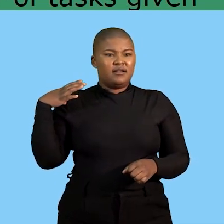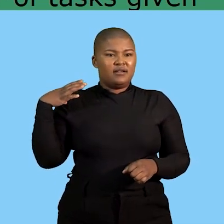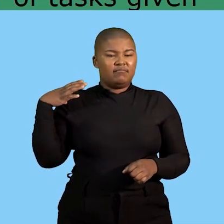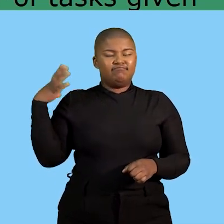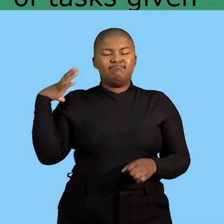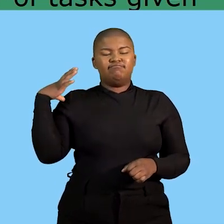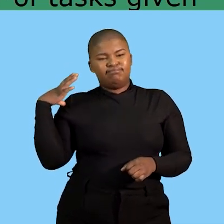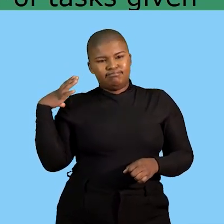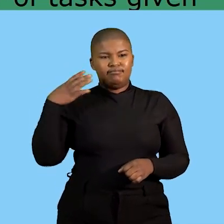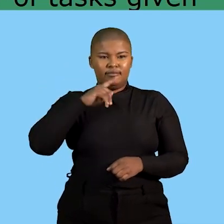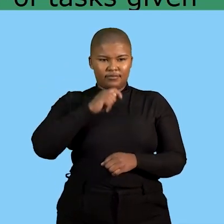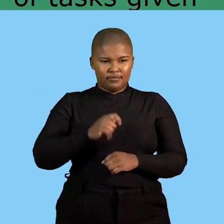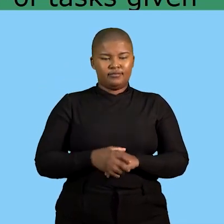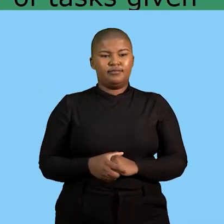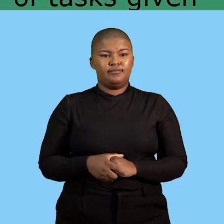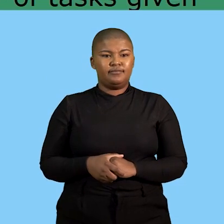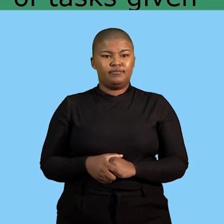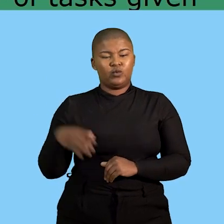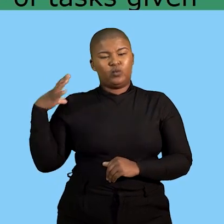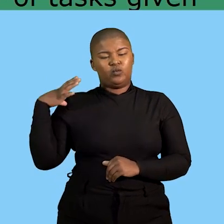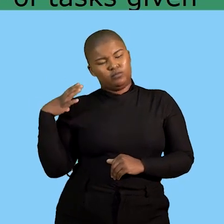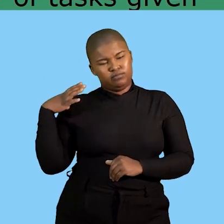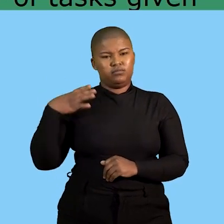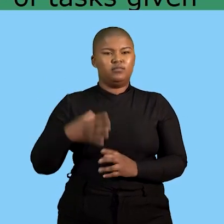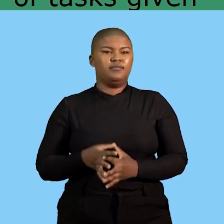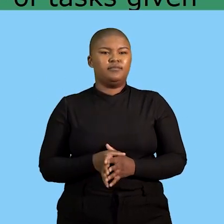This is considered to be heavy workload.